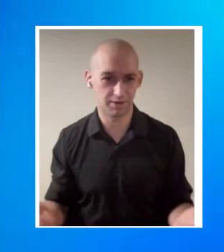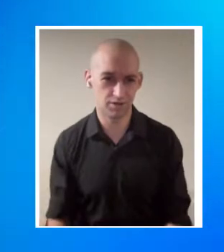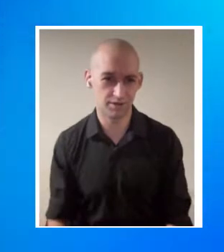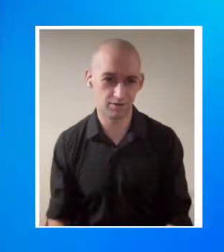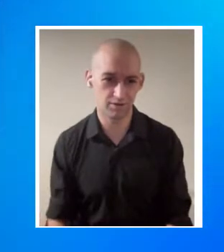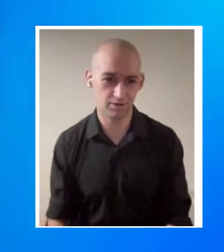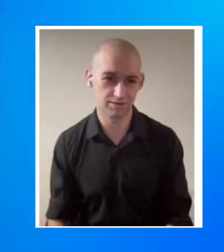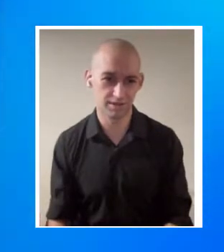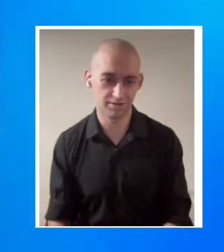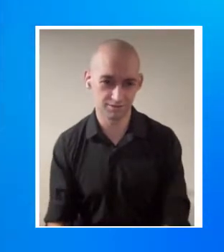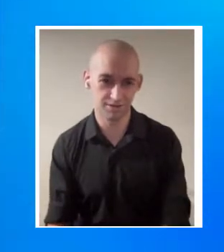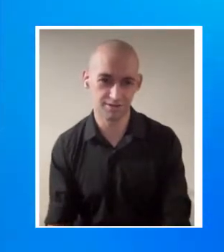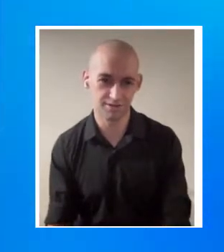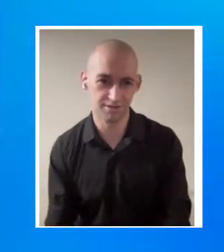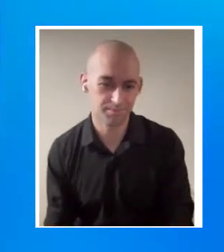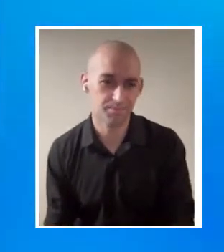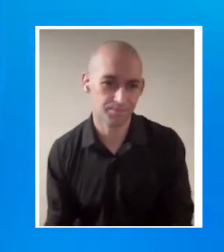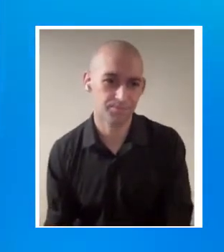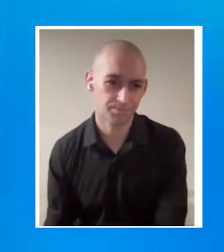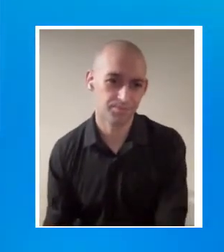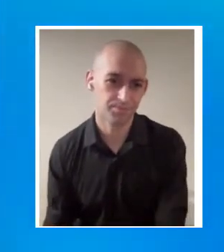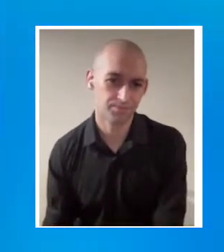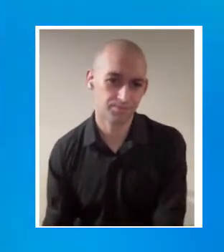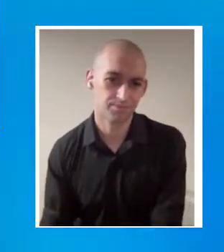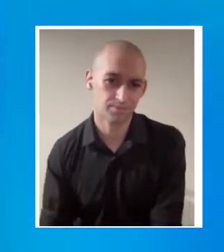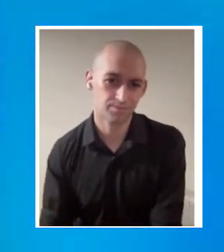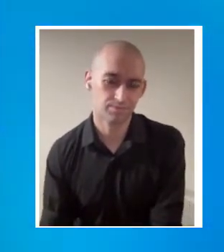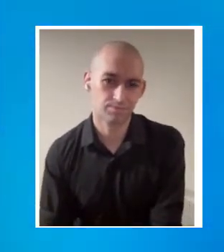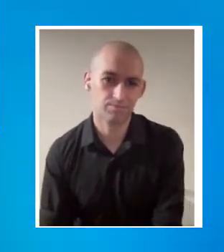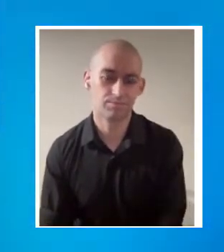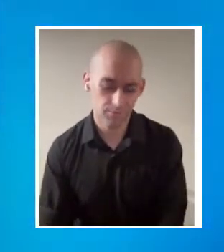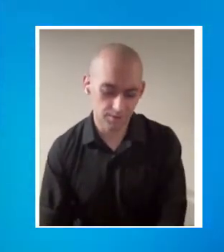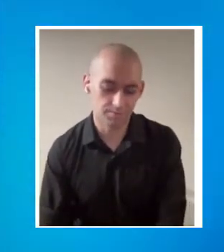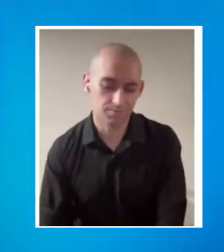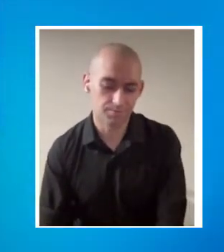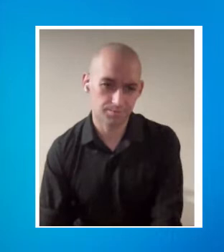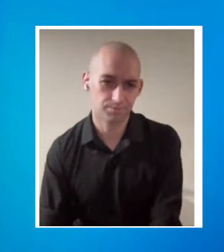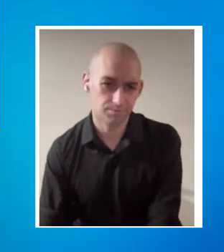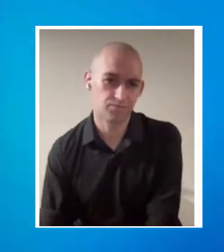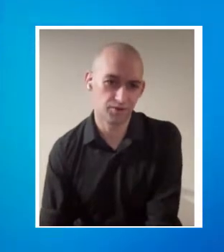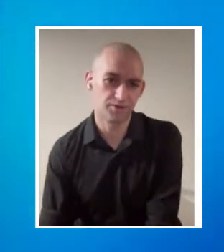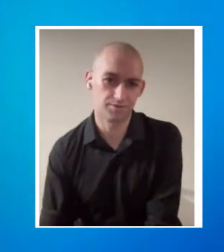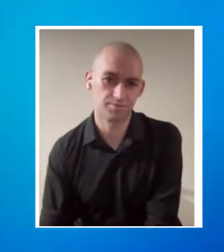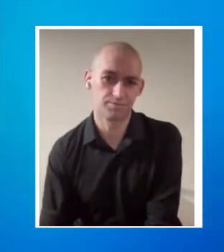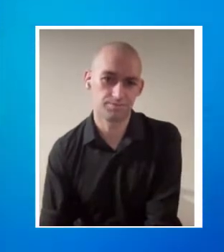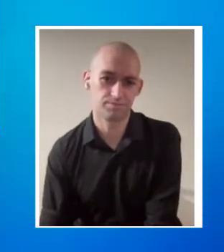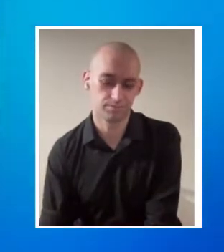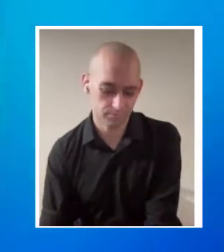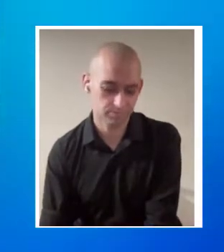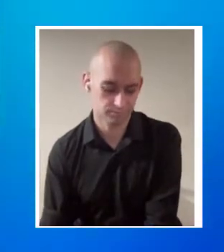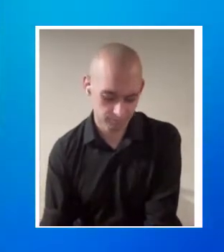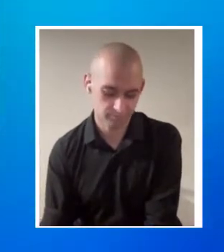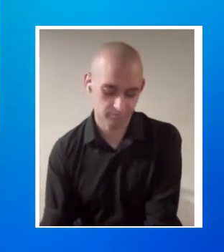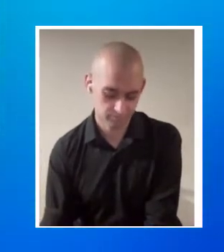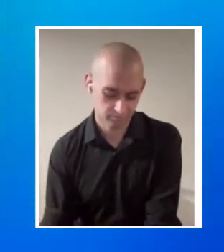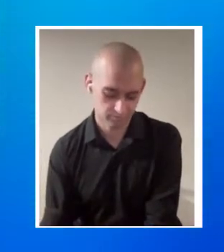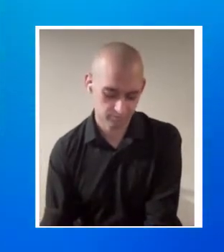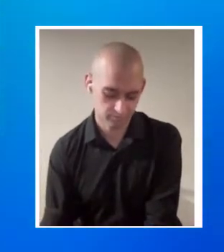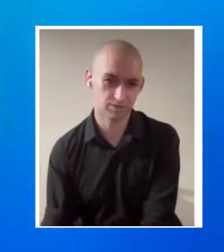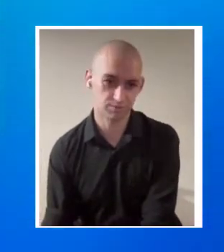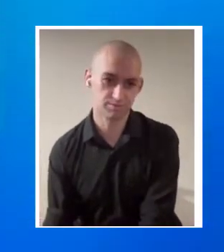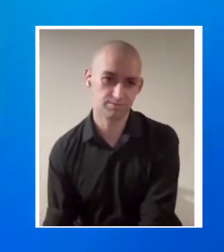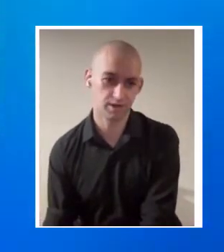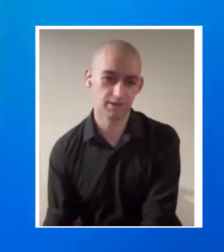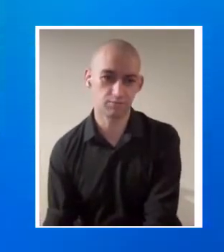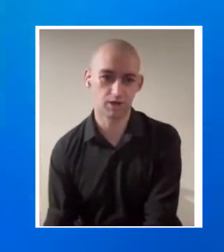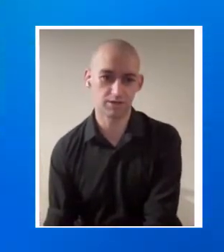extra $100. I understand. Yeah. Yeah. Well, they have the screen too, so they can see like the actual numbers, and when I speak it, they can. Very